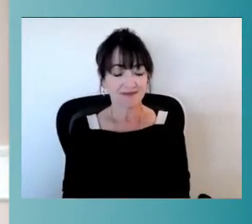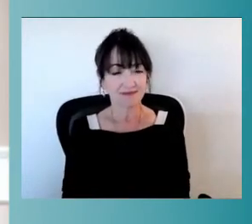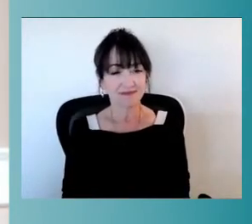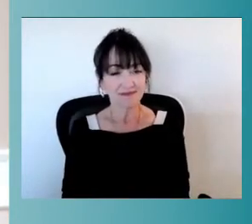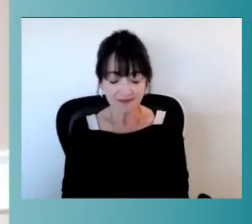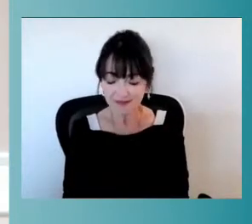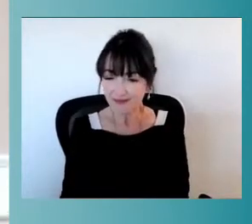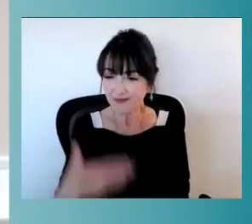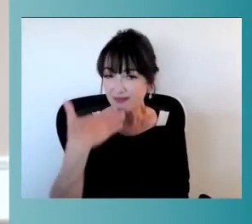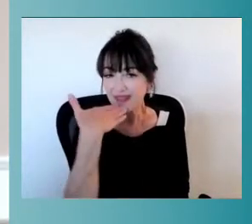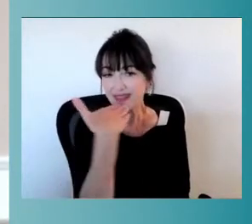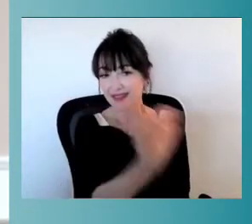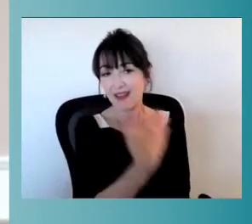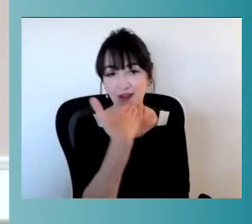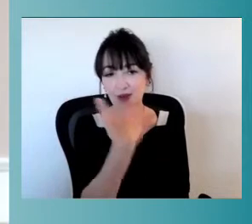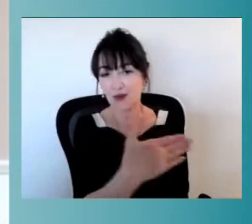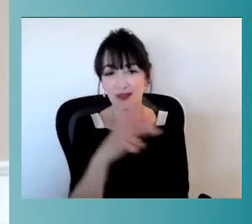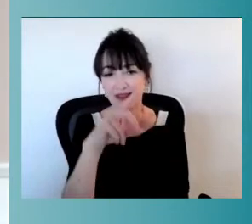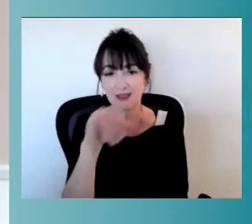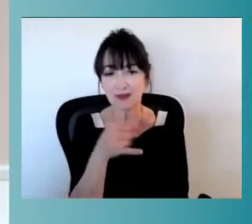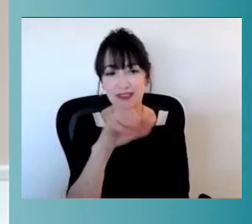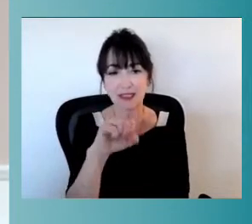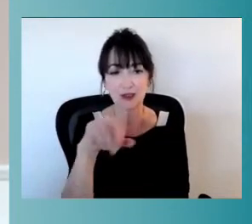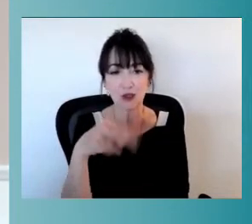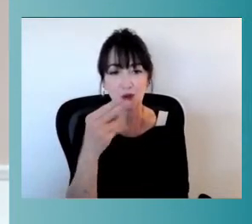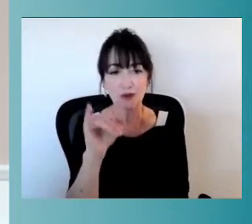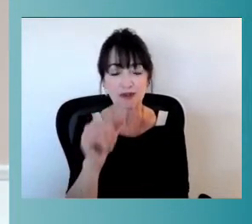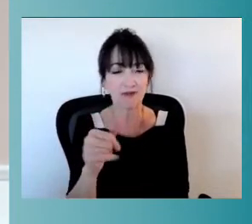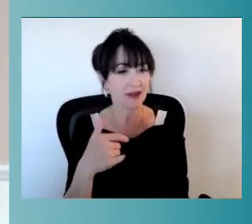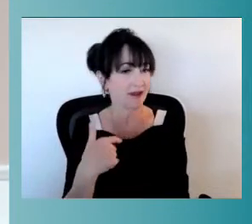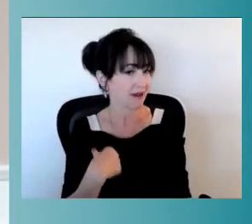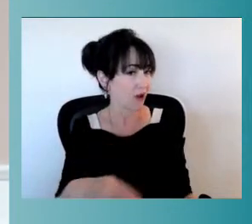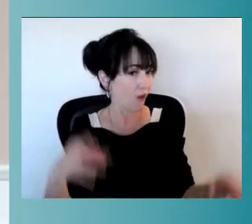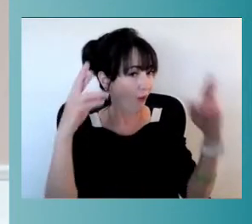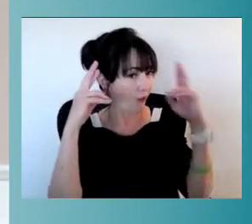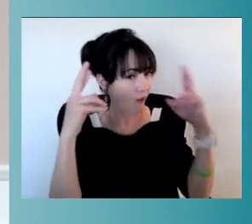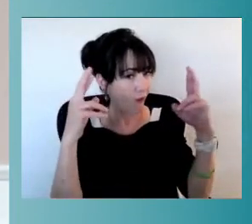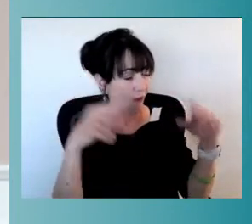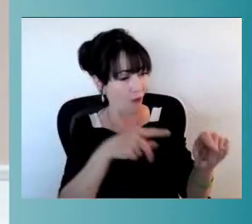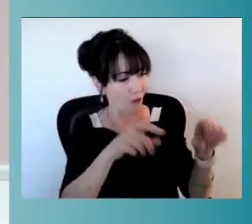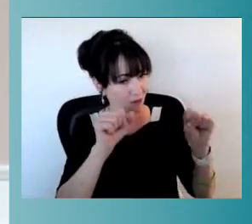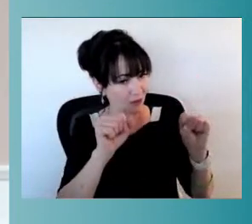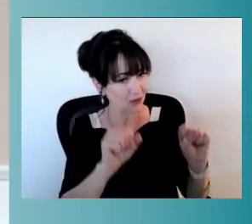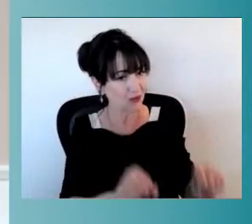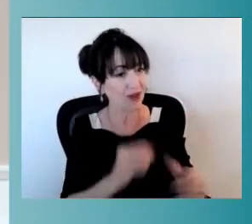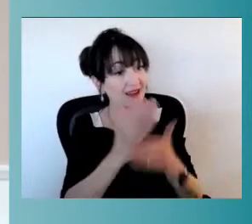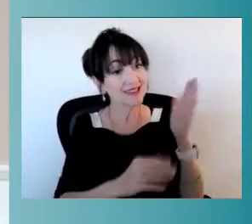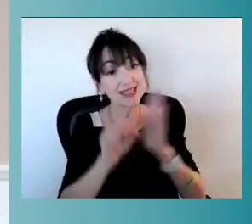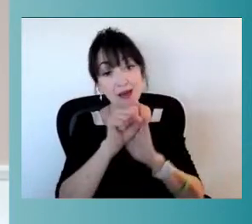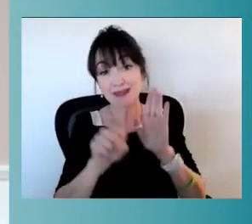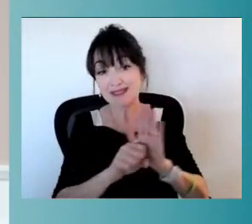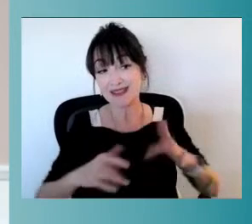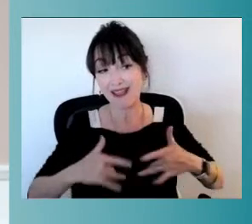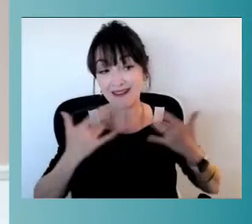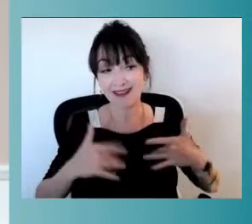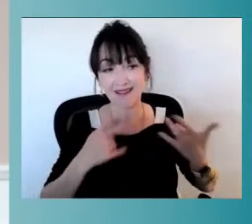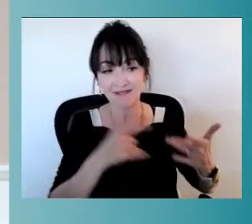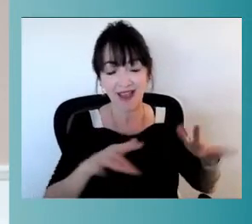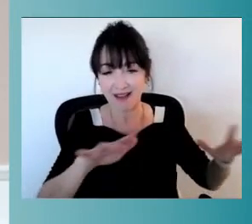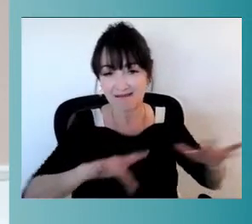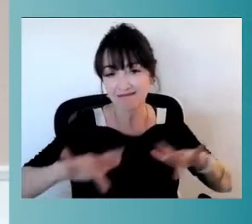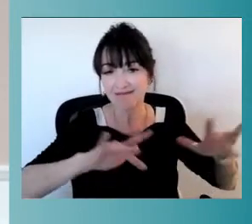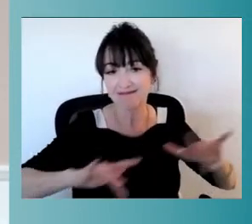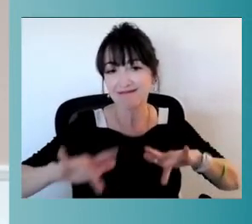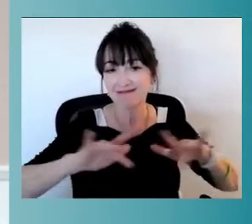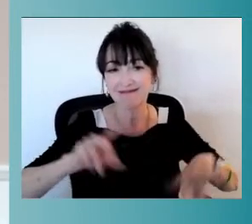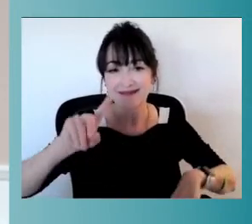Thank you, DJ Sophia, and our hope is that you'll get to DJ some state event soon so that we can see you